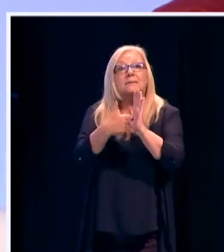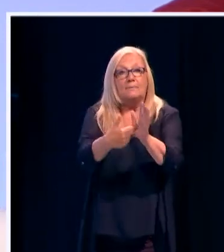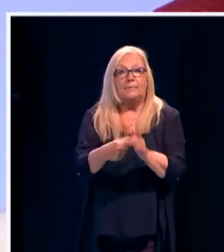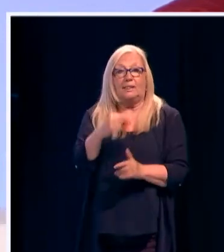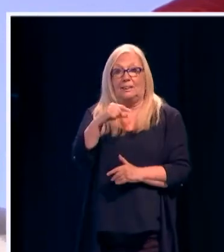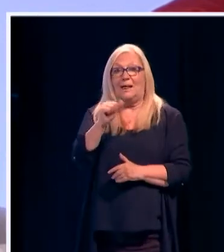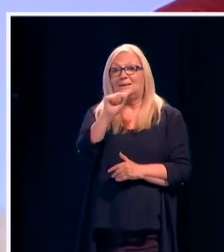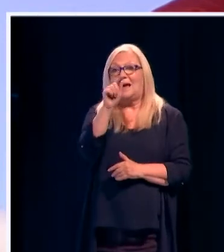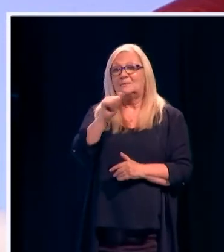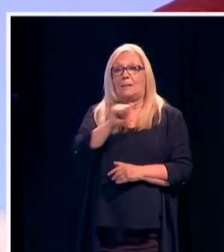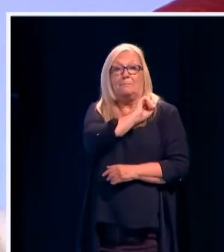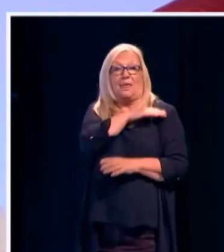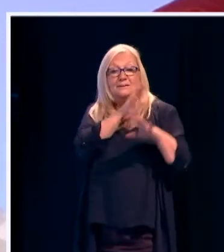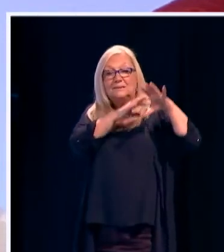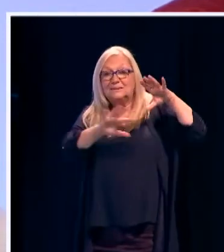I mean